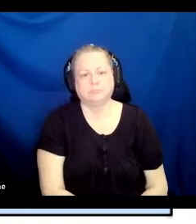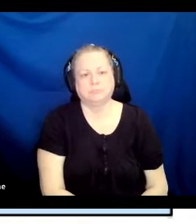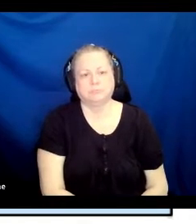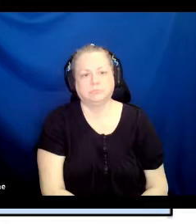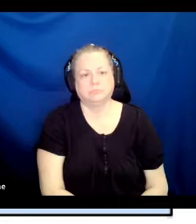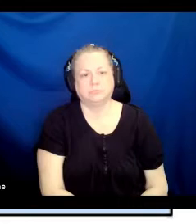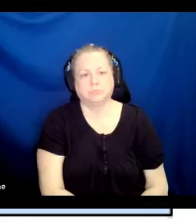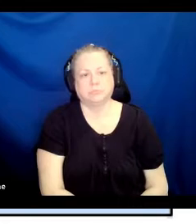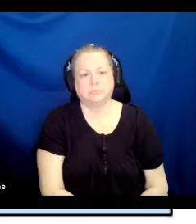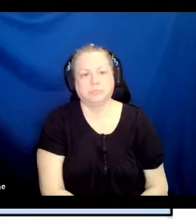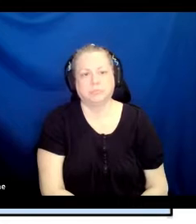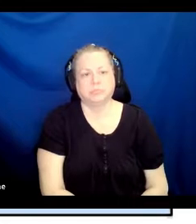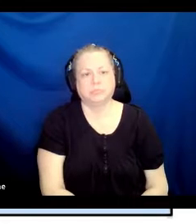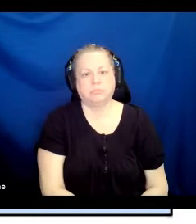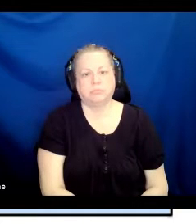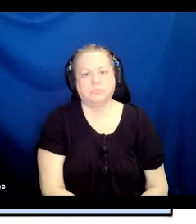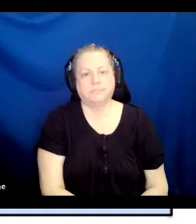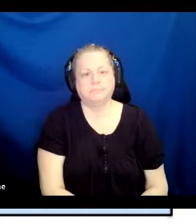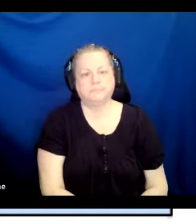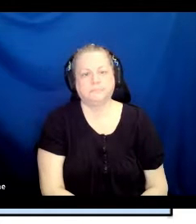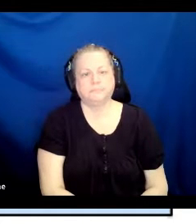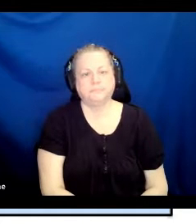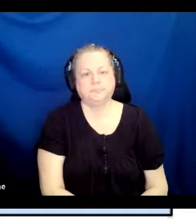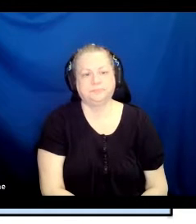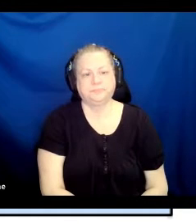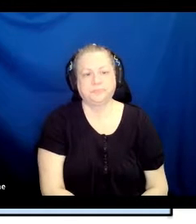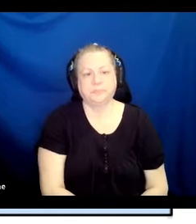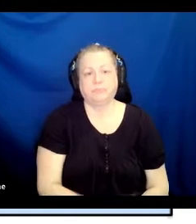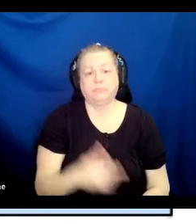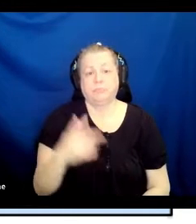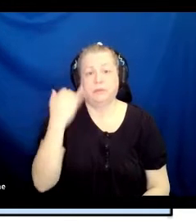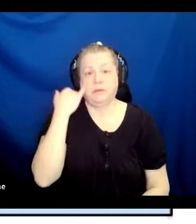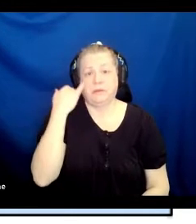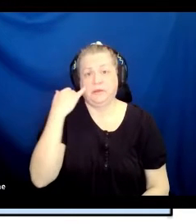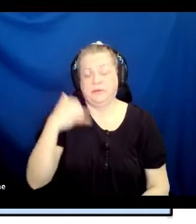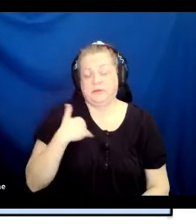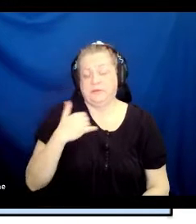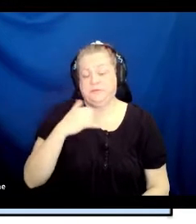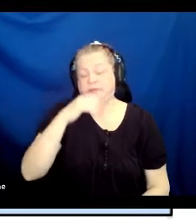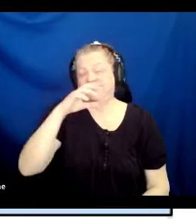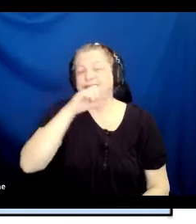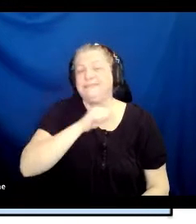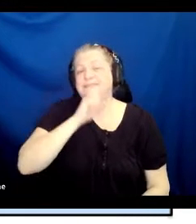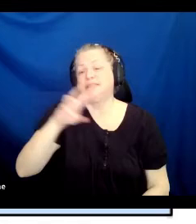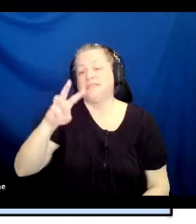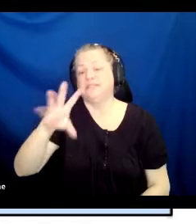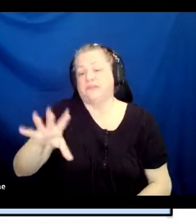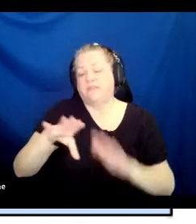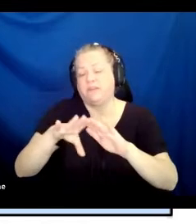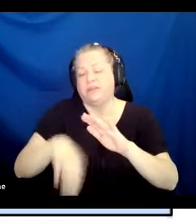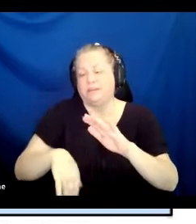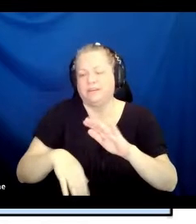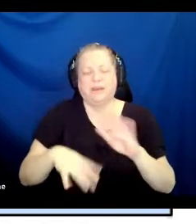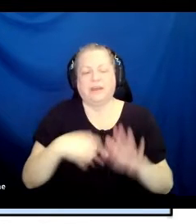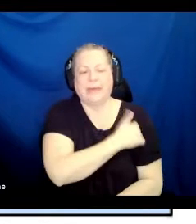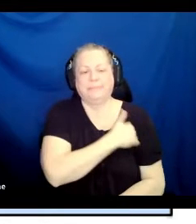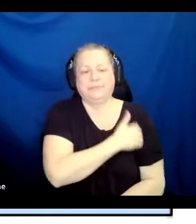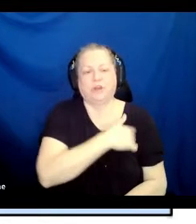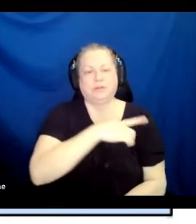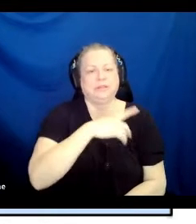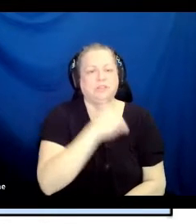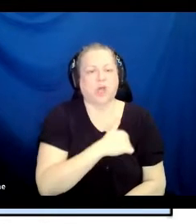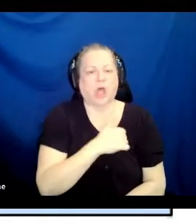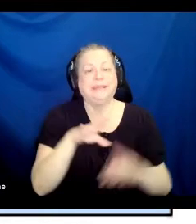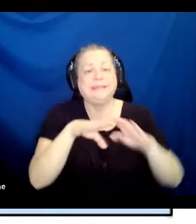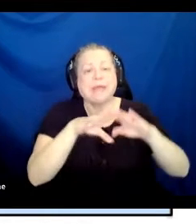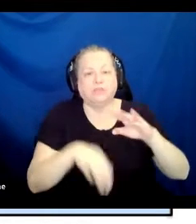renewal. For members aged 65 and under, you could help, I'm sorry, it's not 65 and under, it's